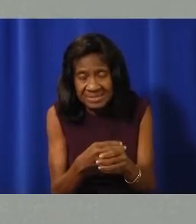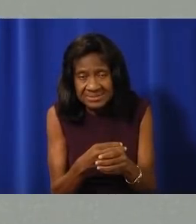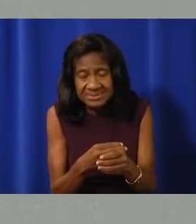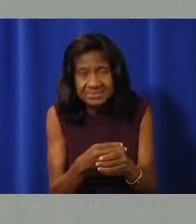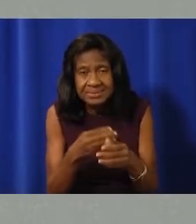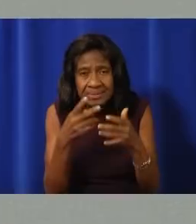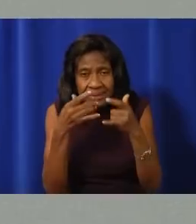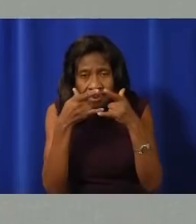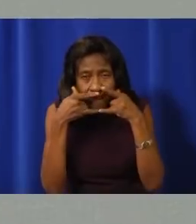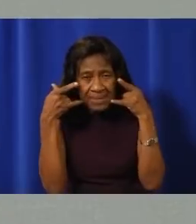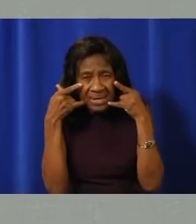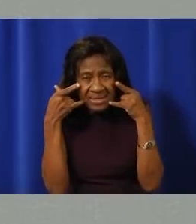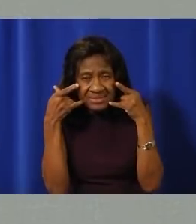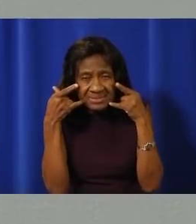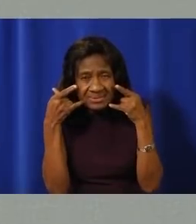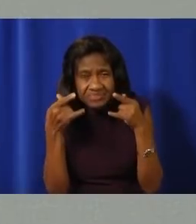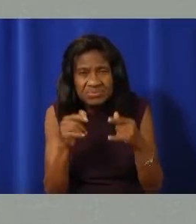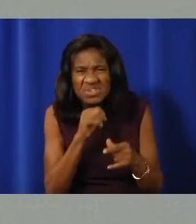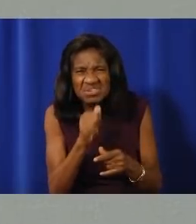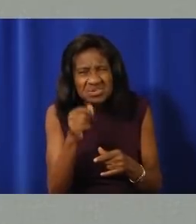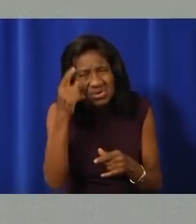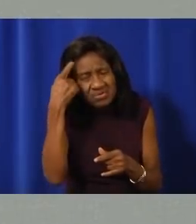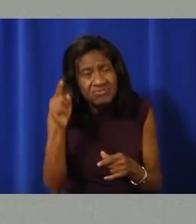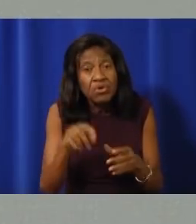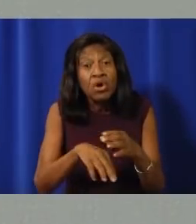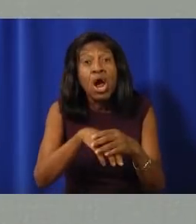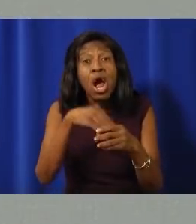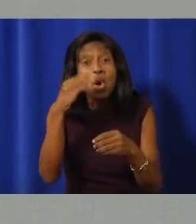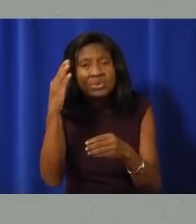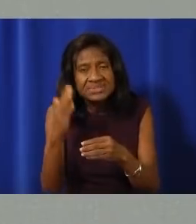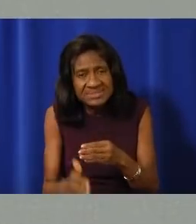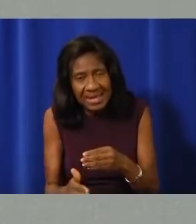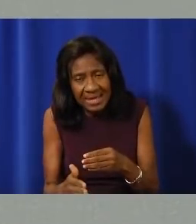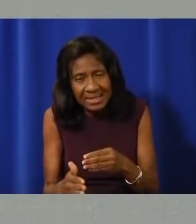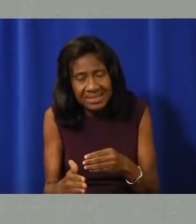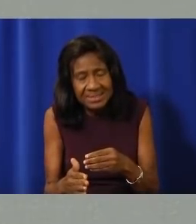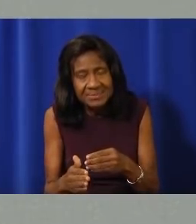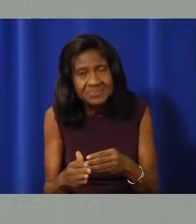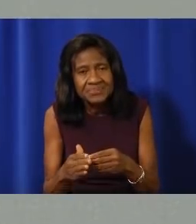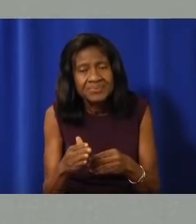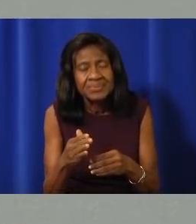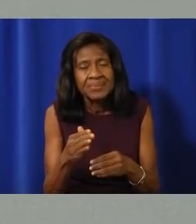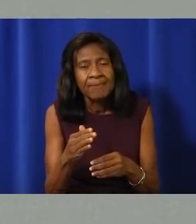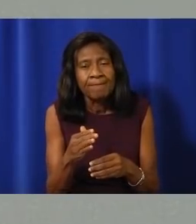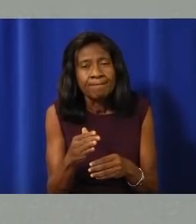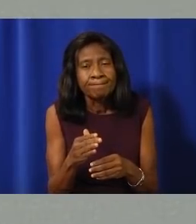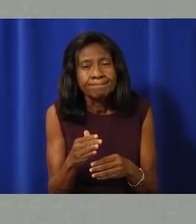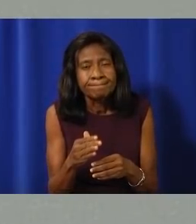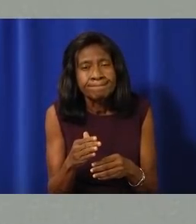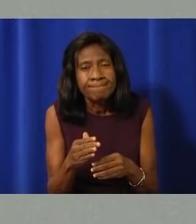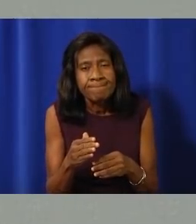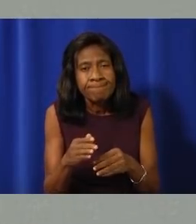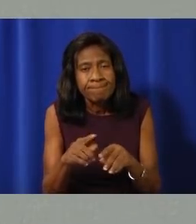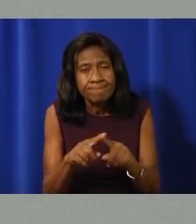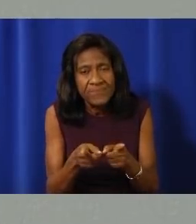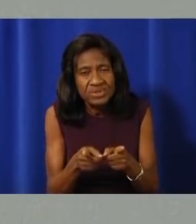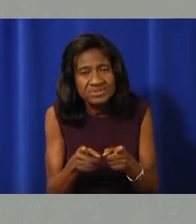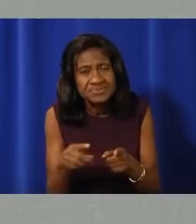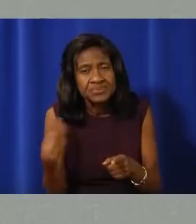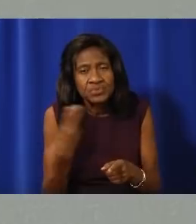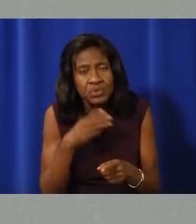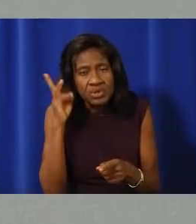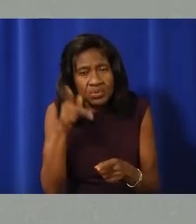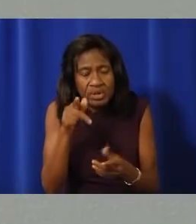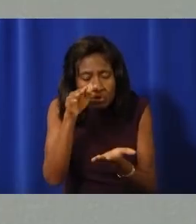Masks will not be required, obviously, for outdoor activities as long as the crowd limits are acknowledged. We will probably be